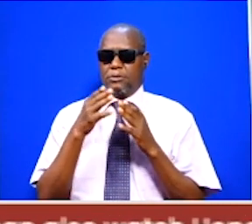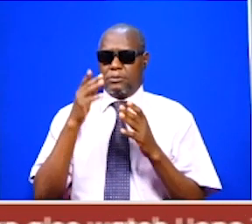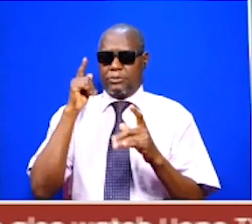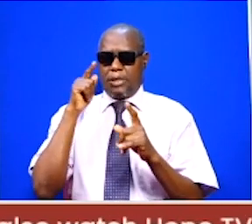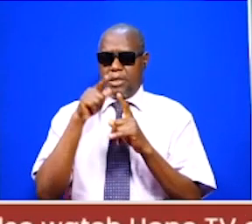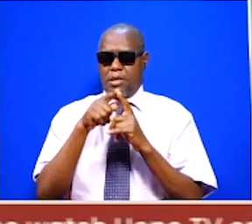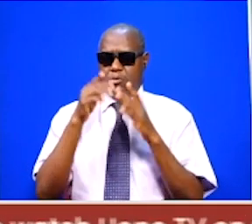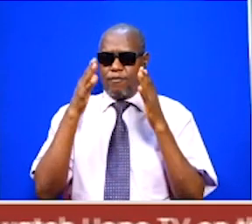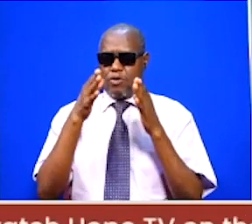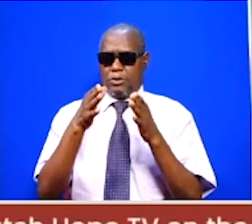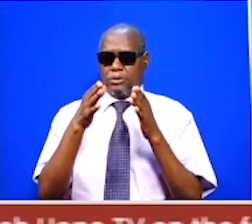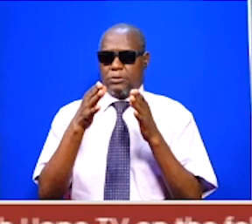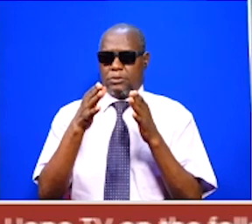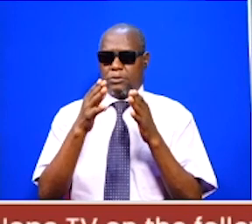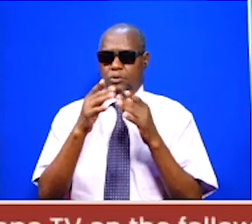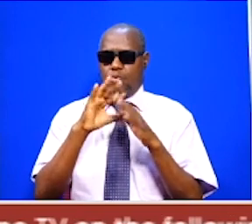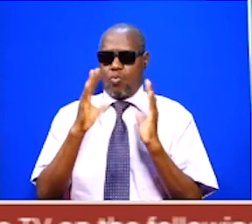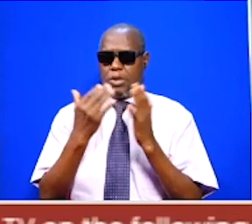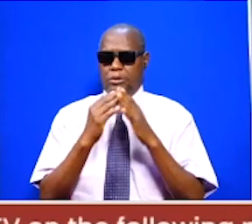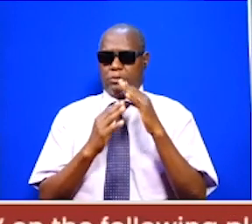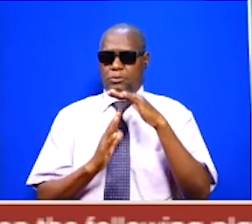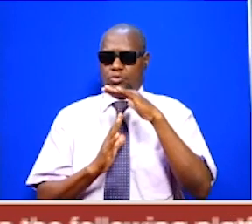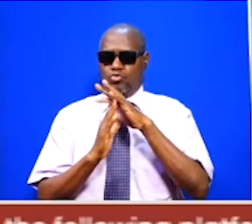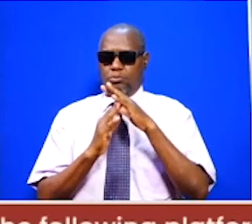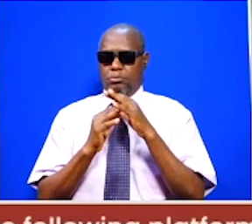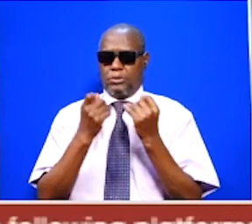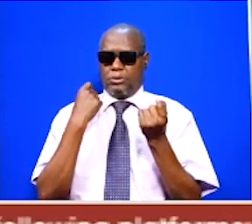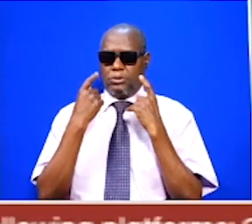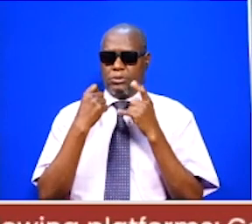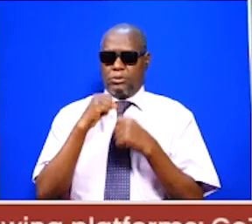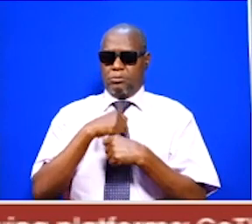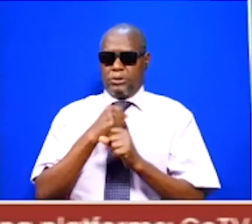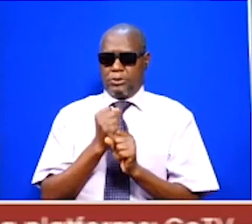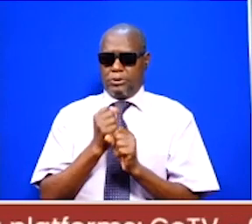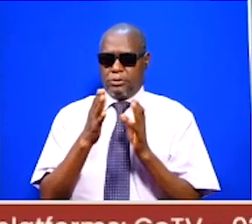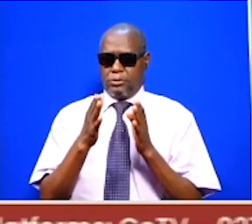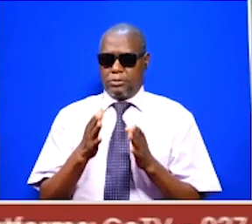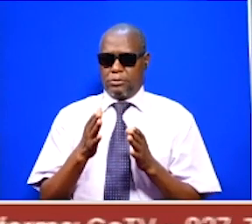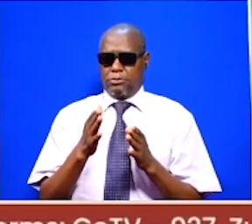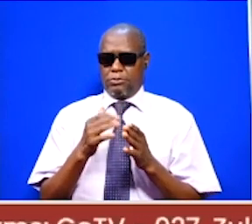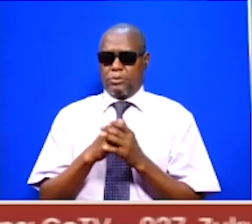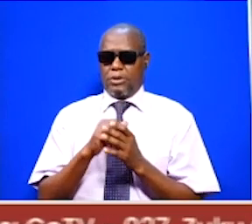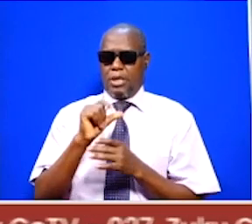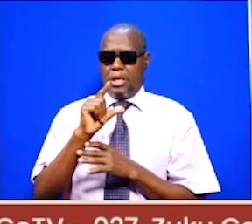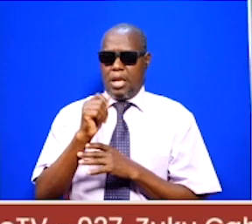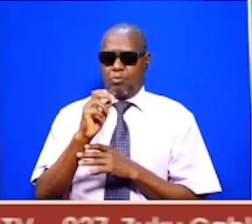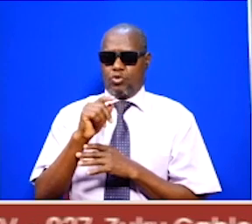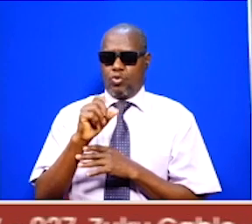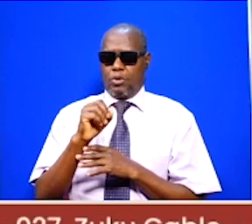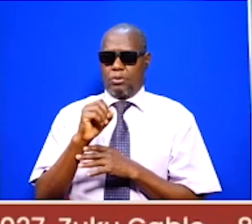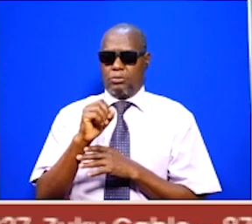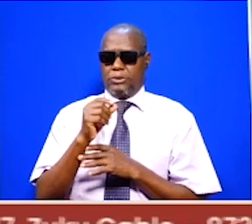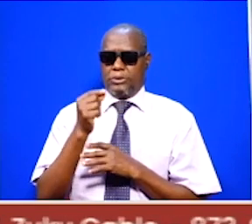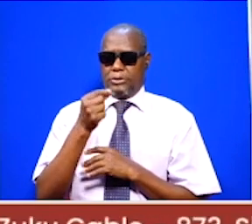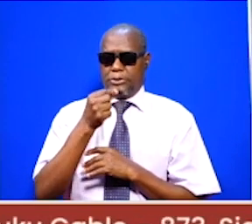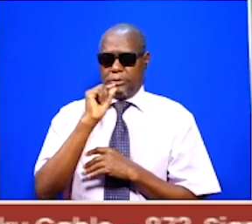spot as the world's top tea producer. This follows the launch of the Lipton Tea Innovation and Technology Academy at State House